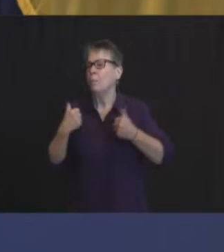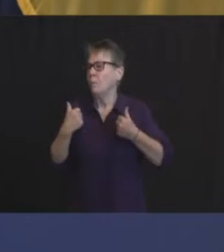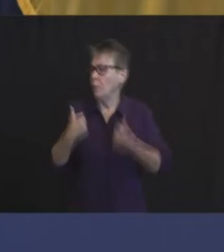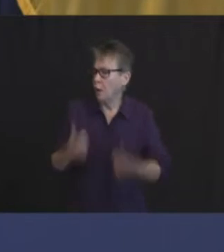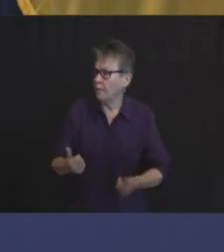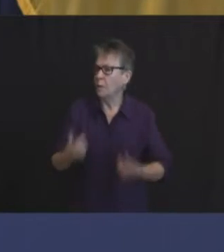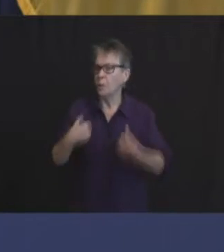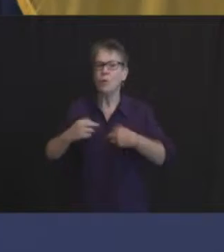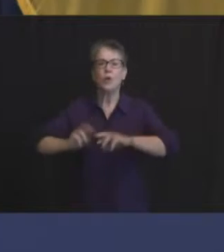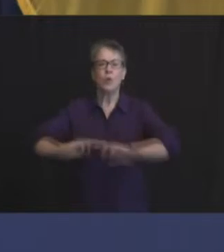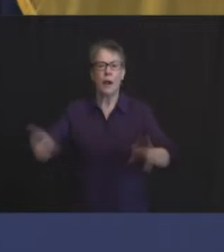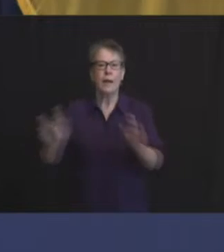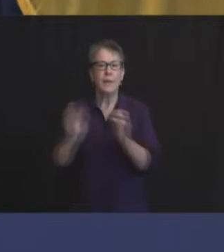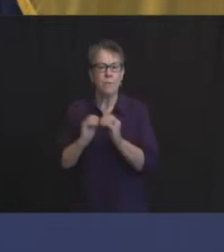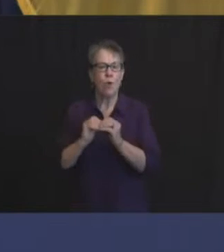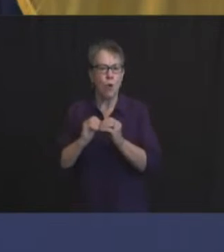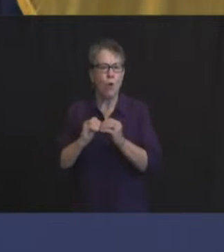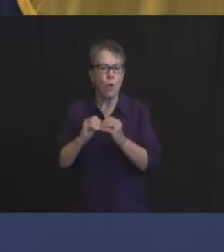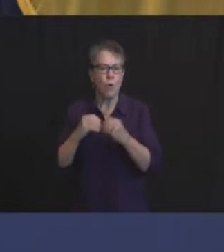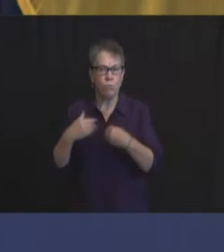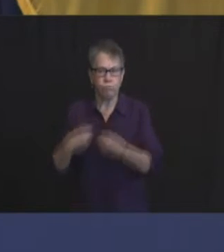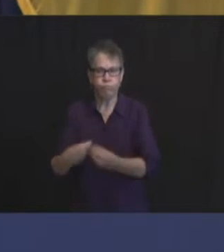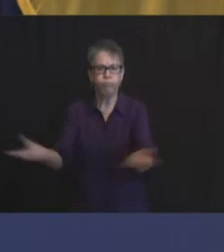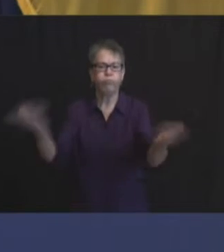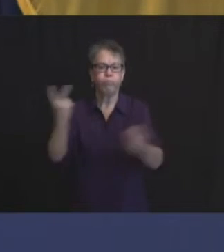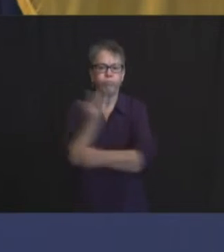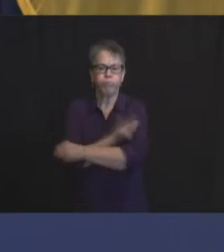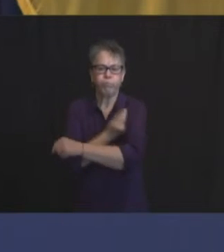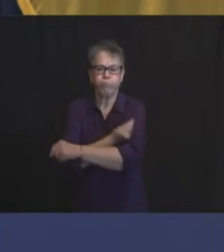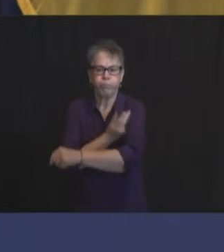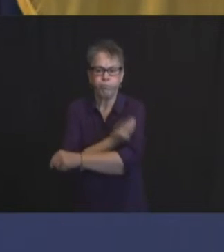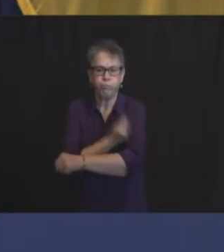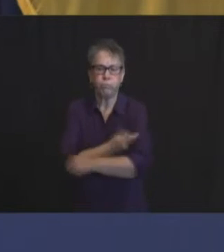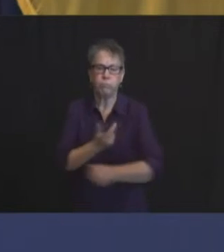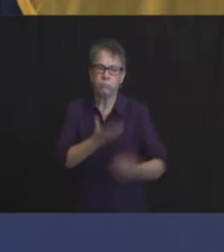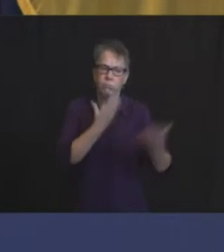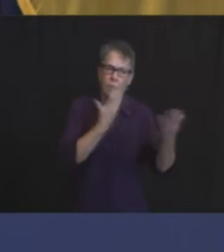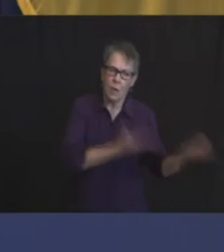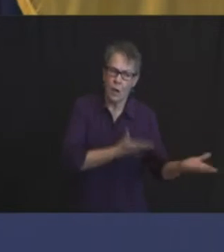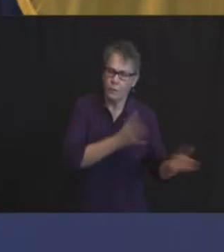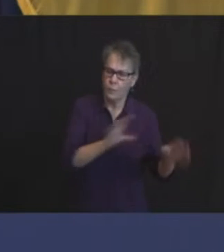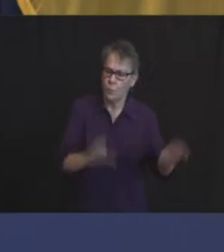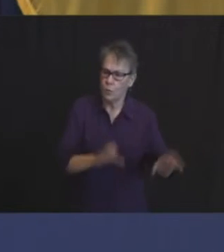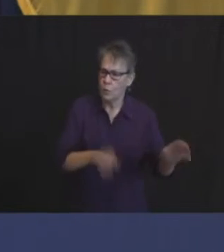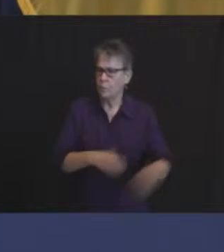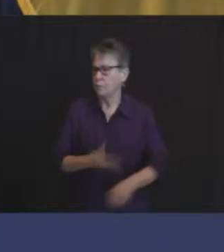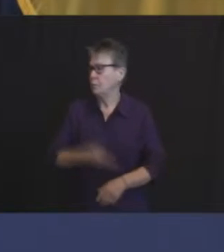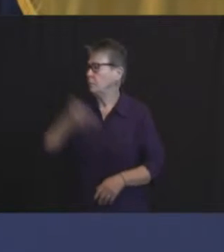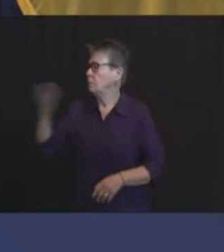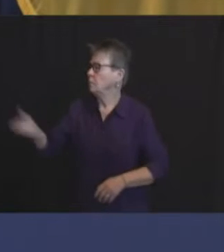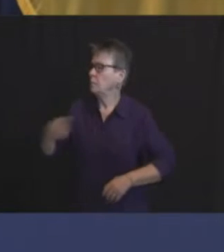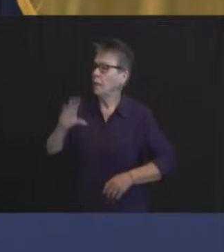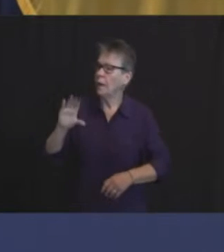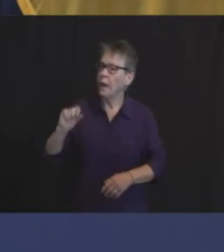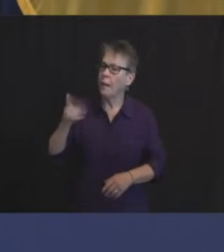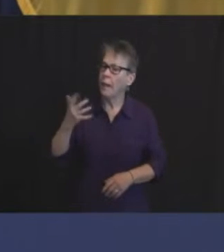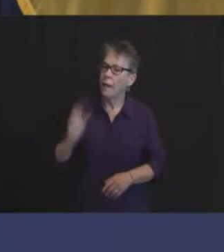that. And thank you for your leadership on that and so much else. Pat, tell us, how did the vaccination feel?